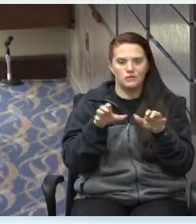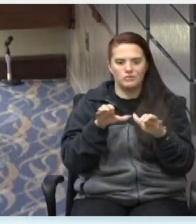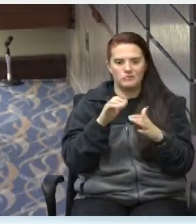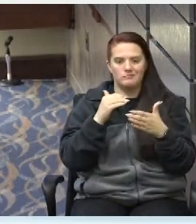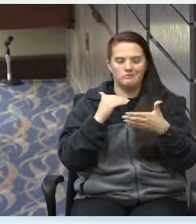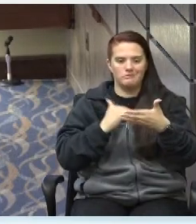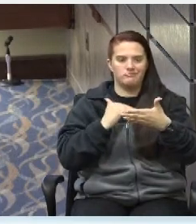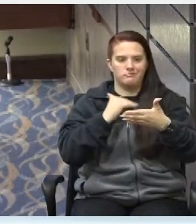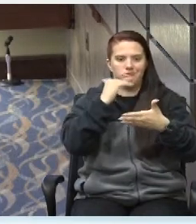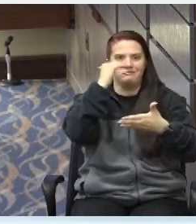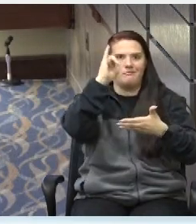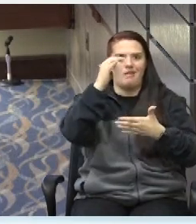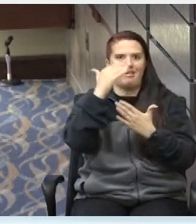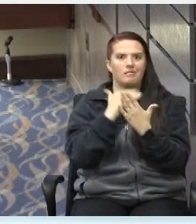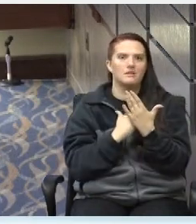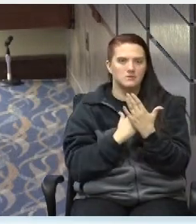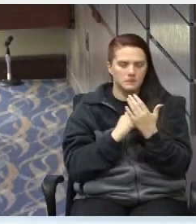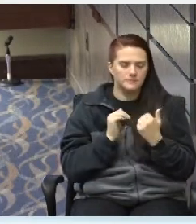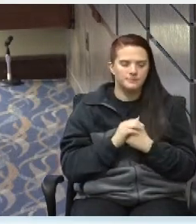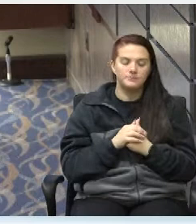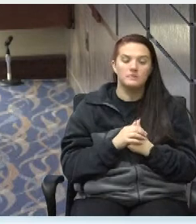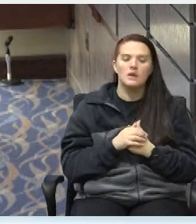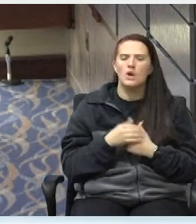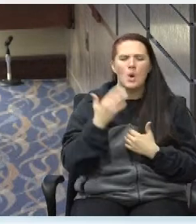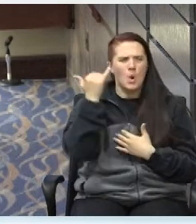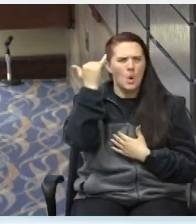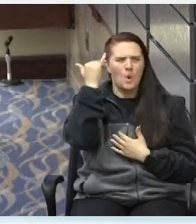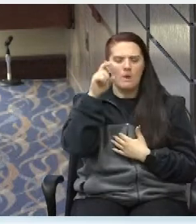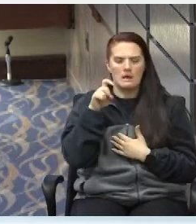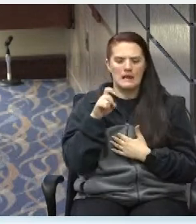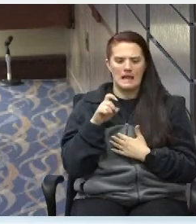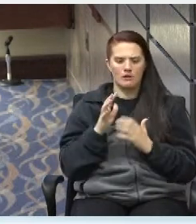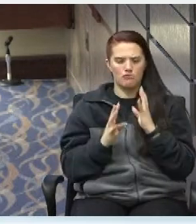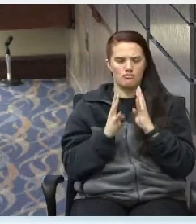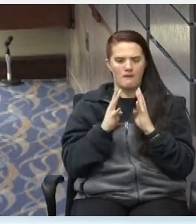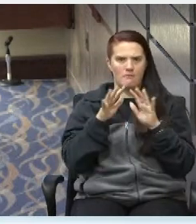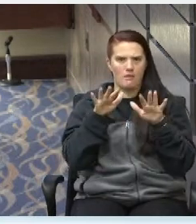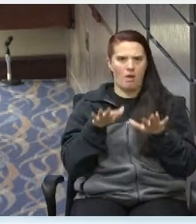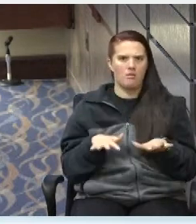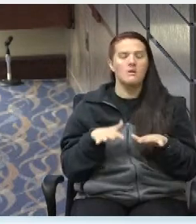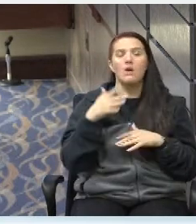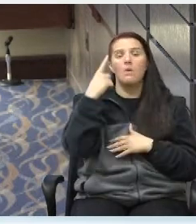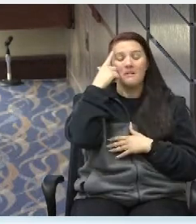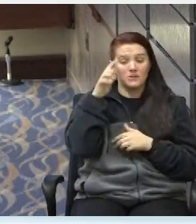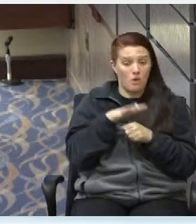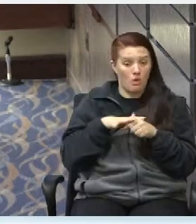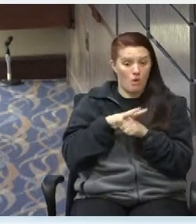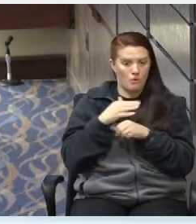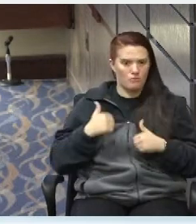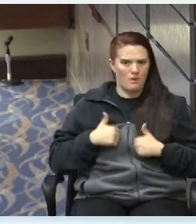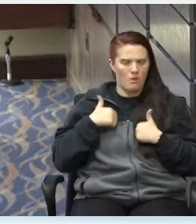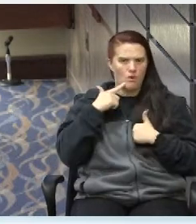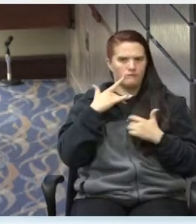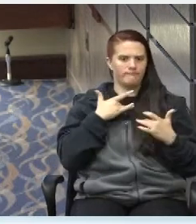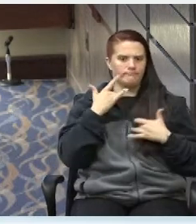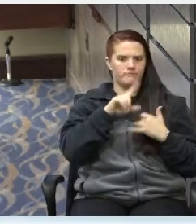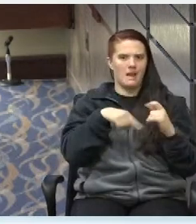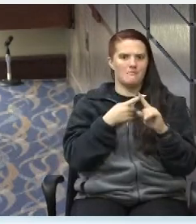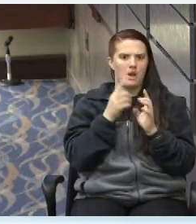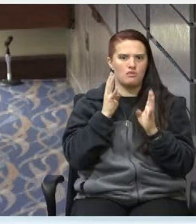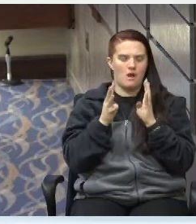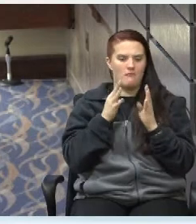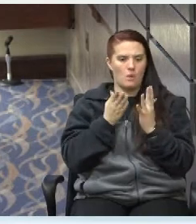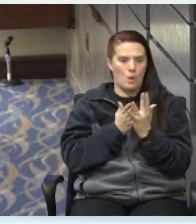of continuum. So why do we need traffic calming? Because local residents are concerned about traffic moving through